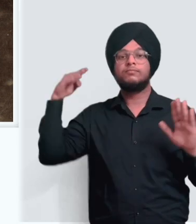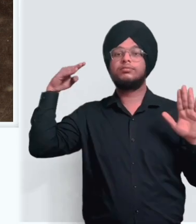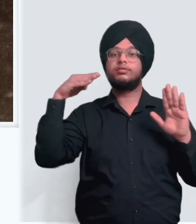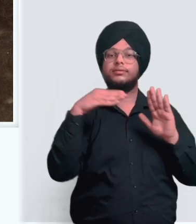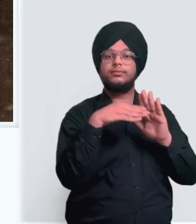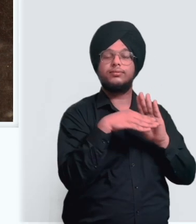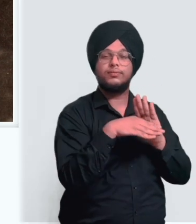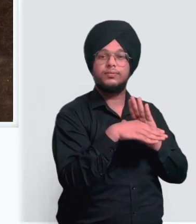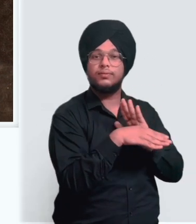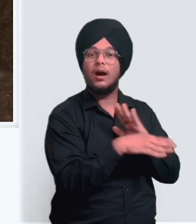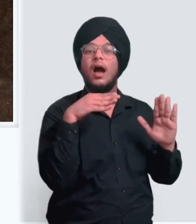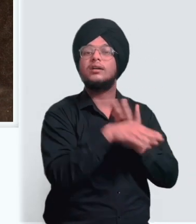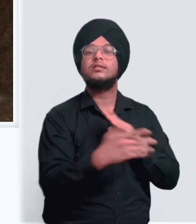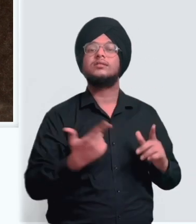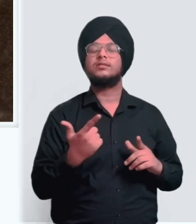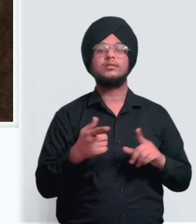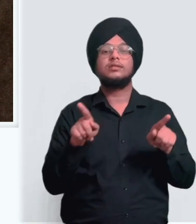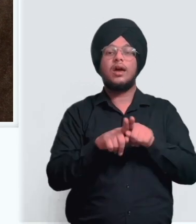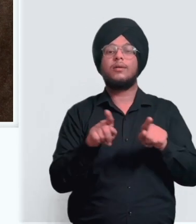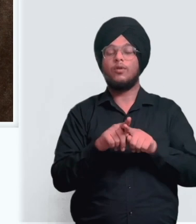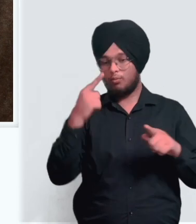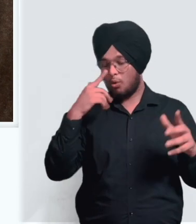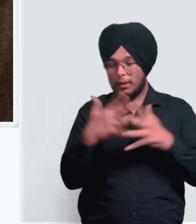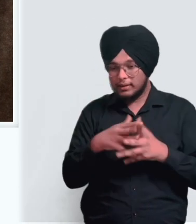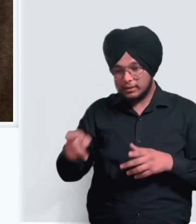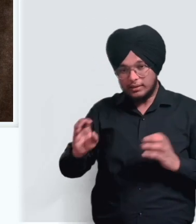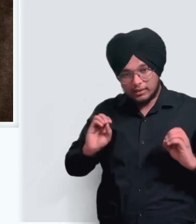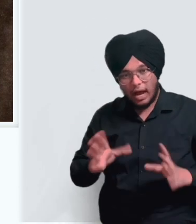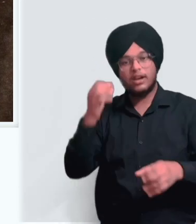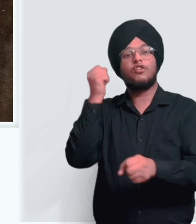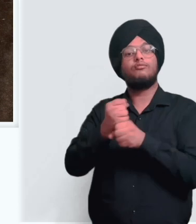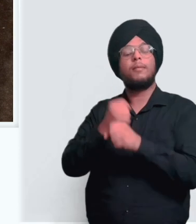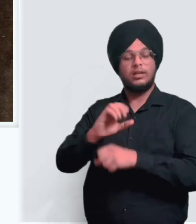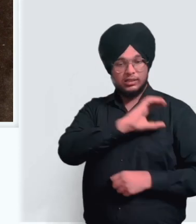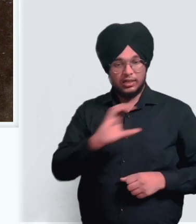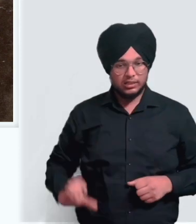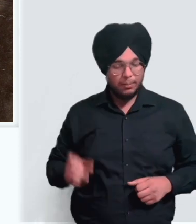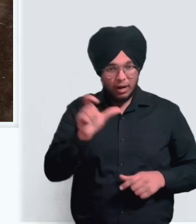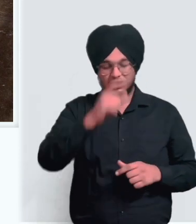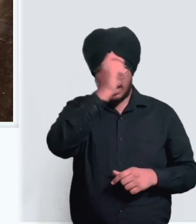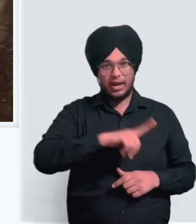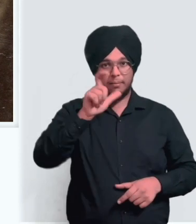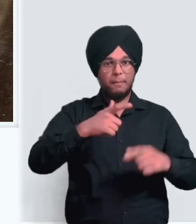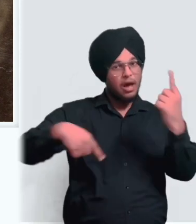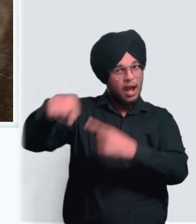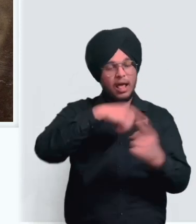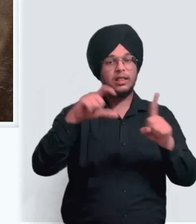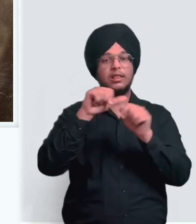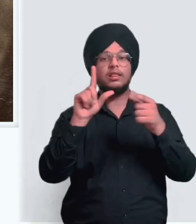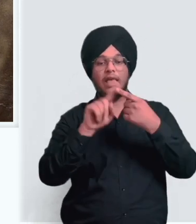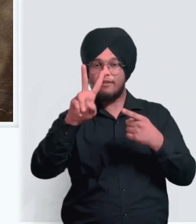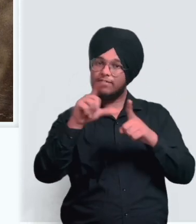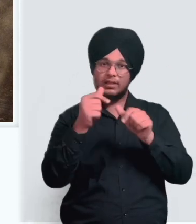however, Nautch girls saw a decline in their status, giving way to an anti-Nautch movement led by the colonial government,